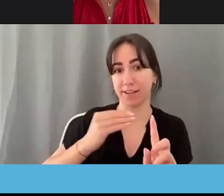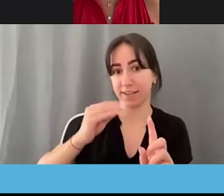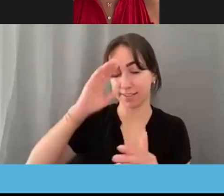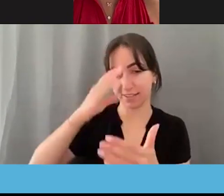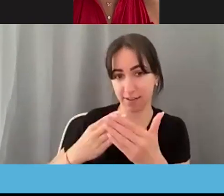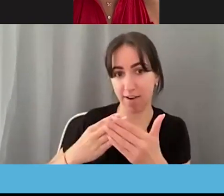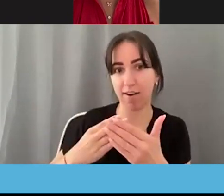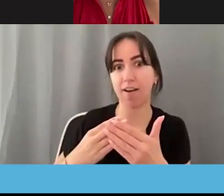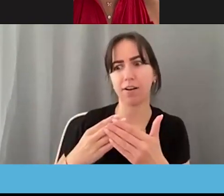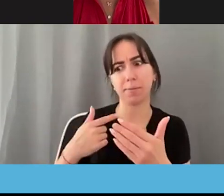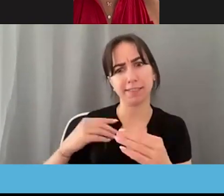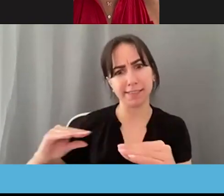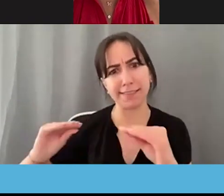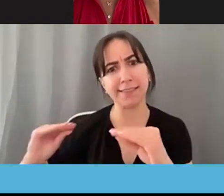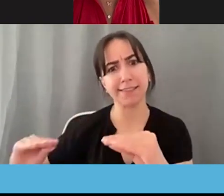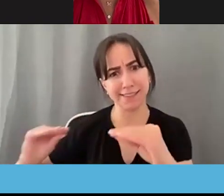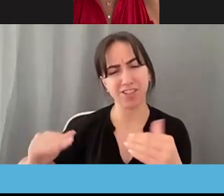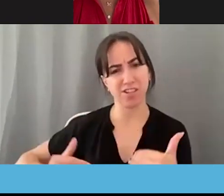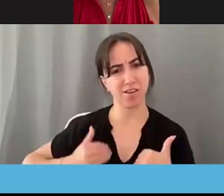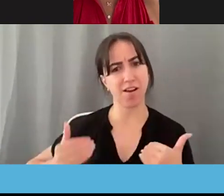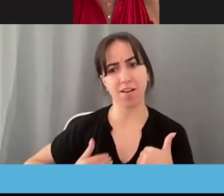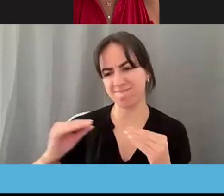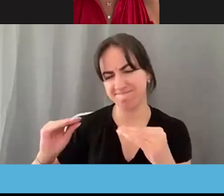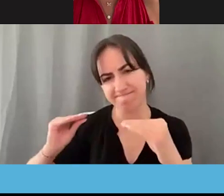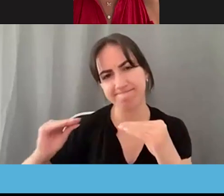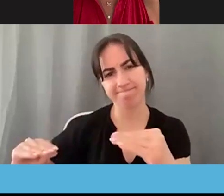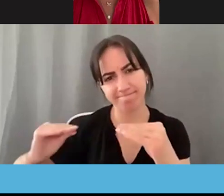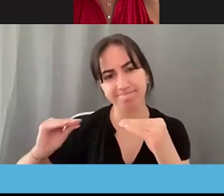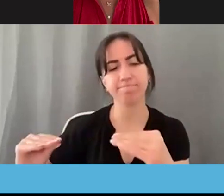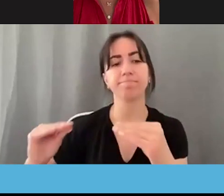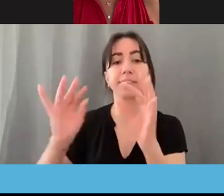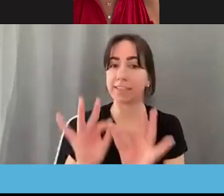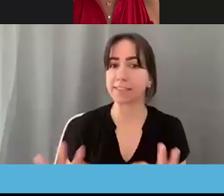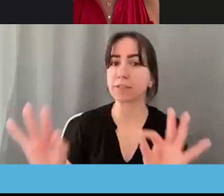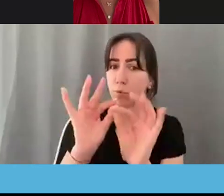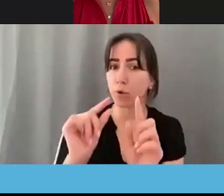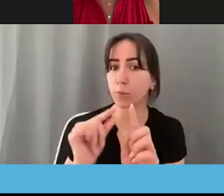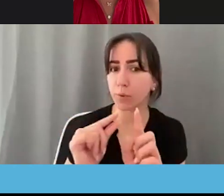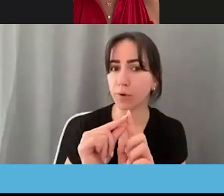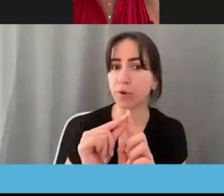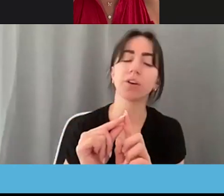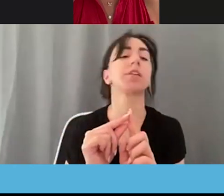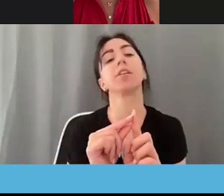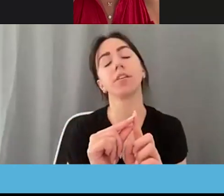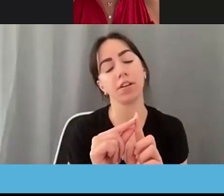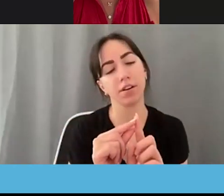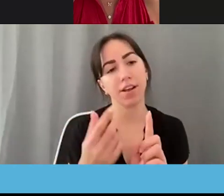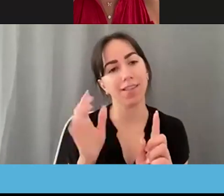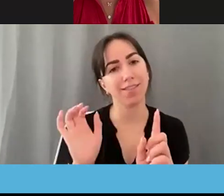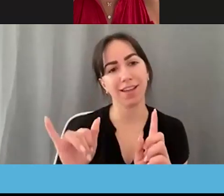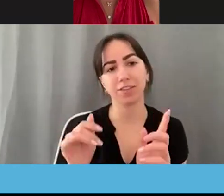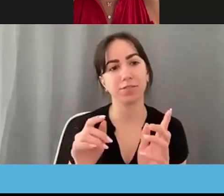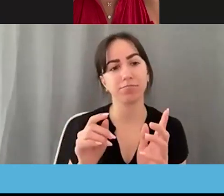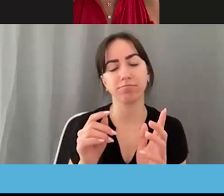young age, I have tried to teach him that it is an important word, and in its